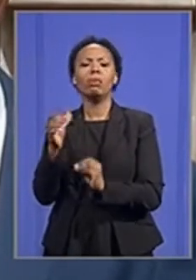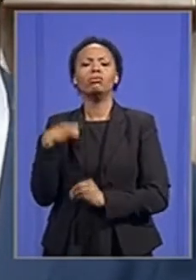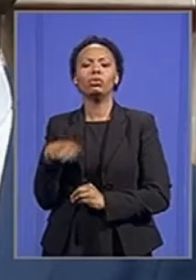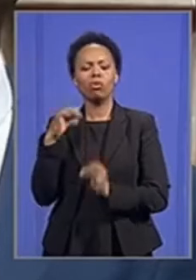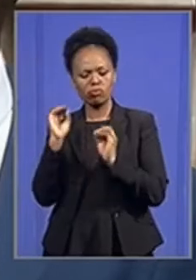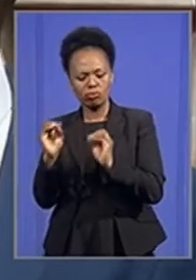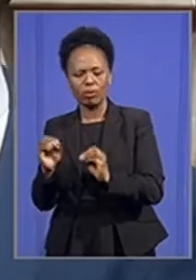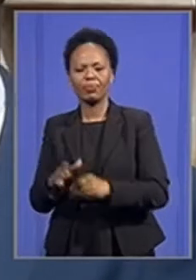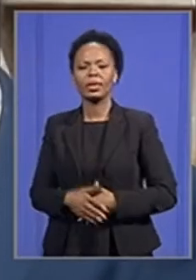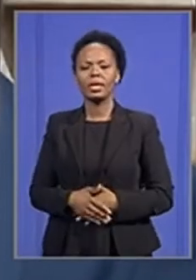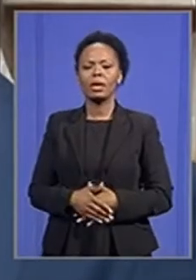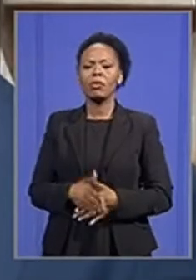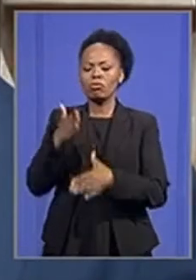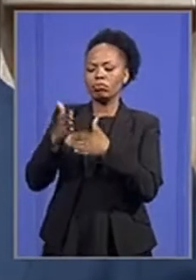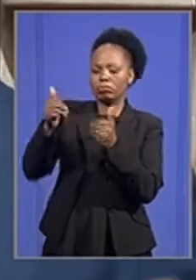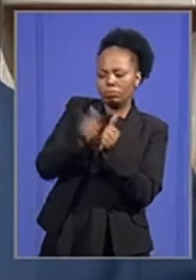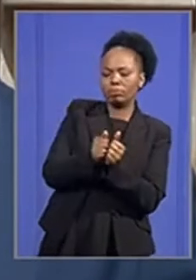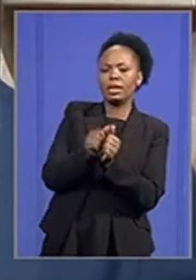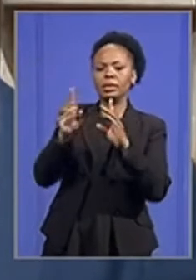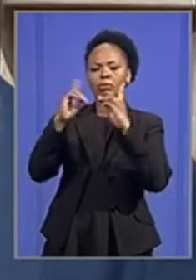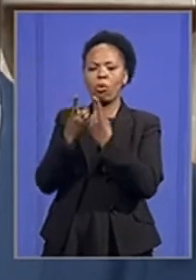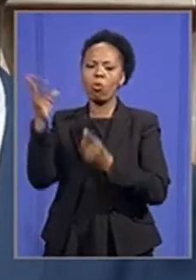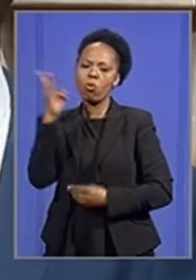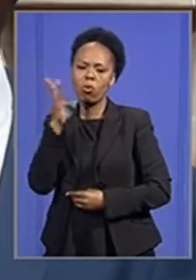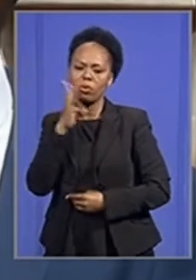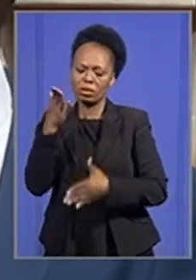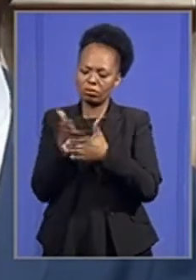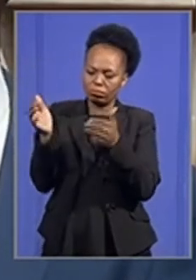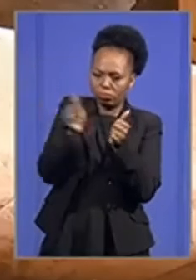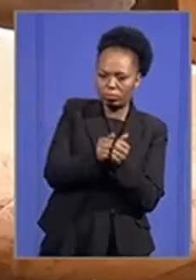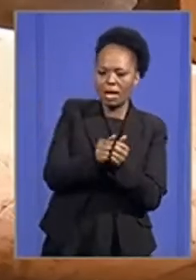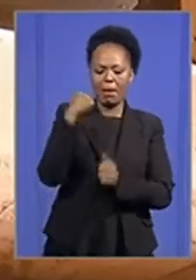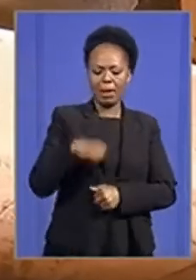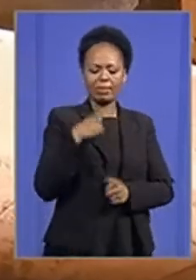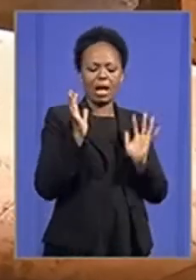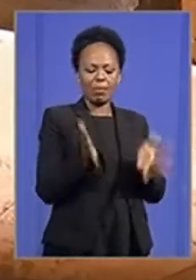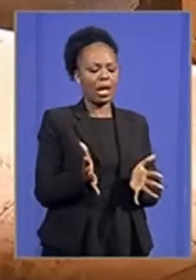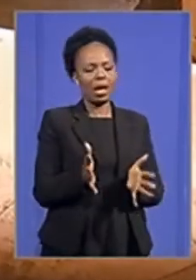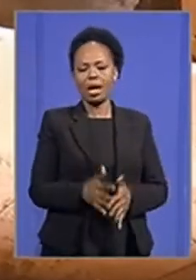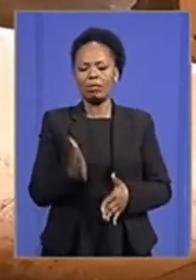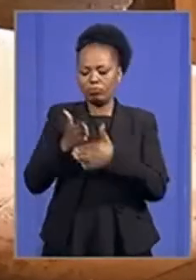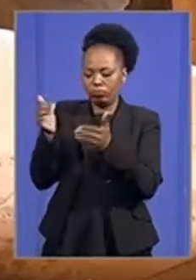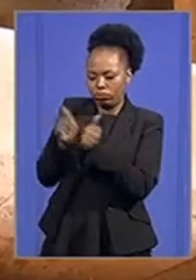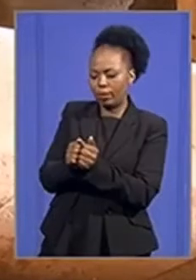karolo le ba lefapha la metsi mme se se tlhakanetswe seng ke di masepala fela. Lefapha la re Magaliesi